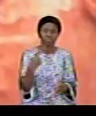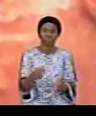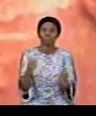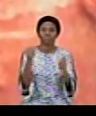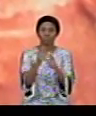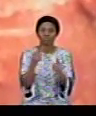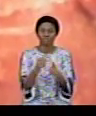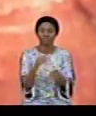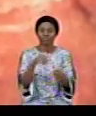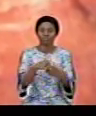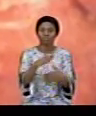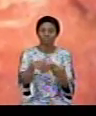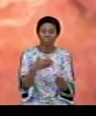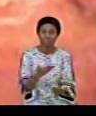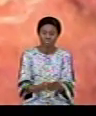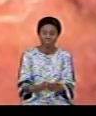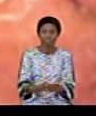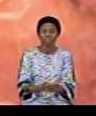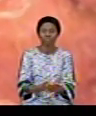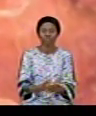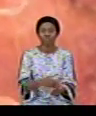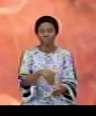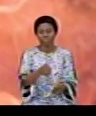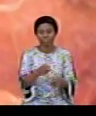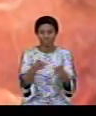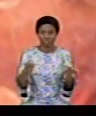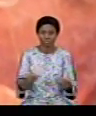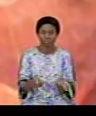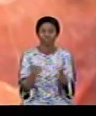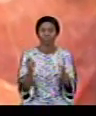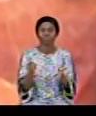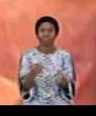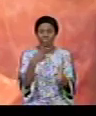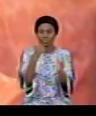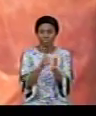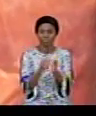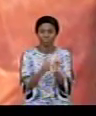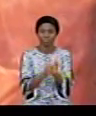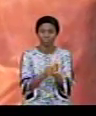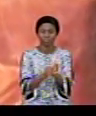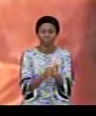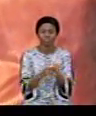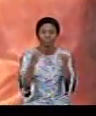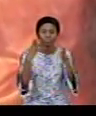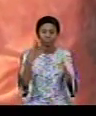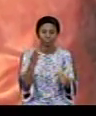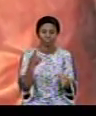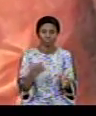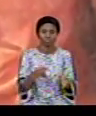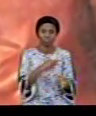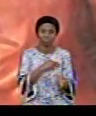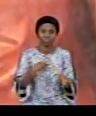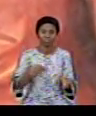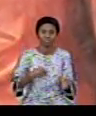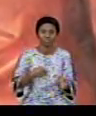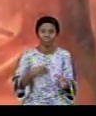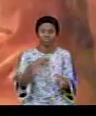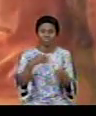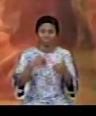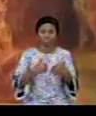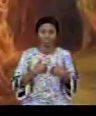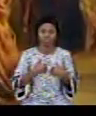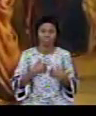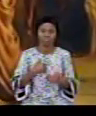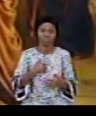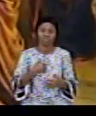the other places still my bones in Christ have manifest and many of the breadwinning the Lord watching confidence by my